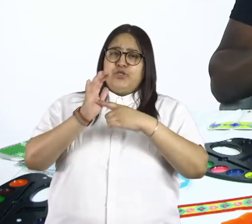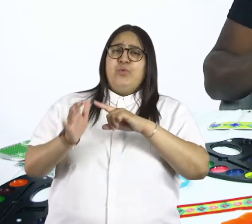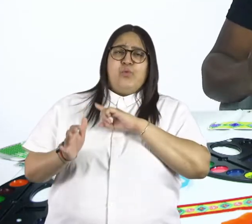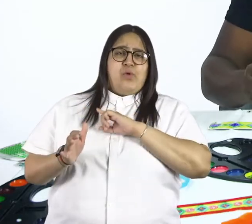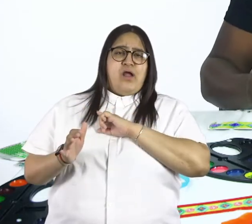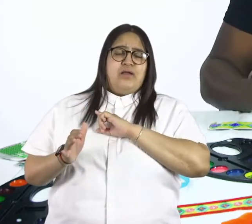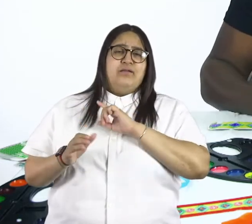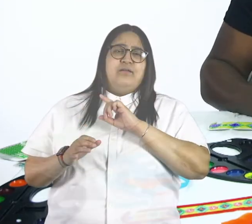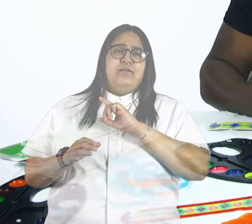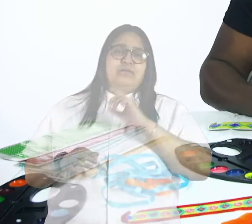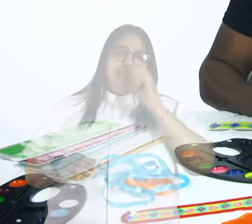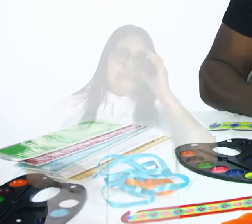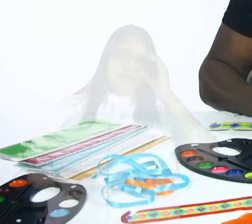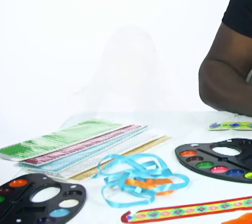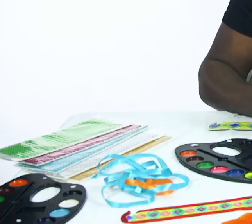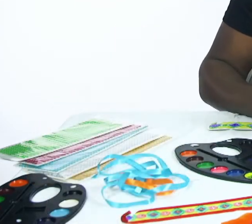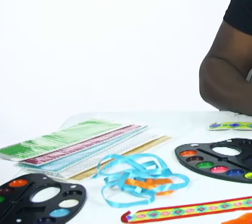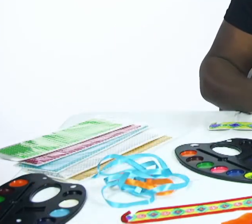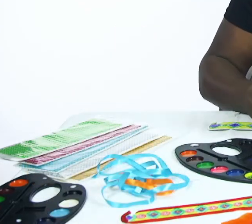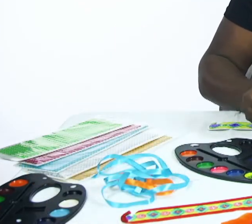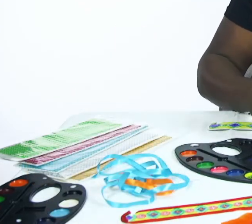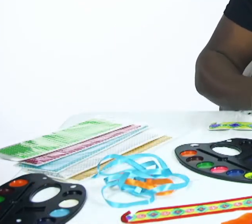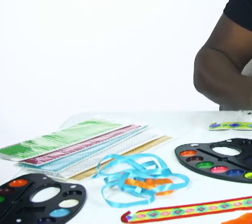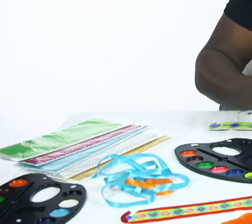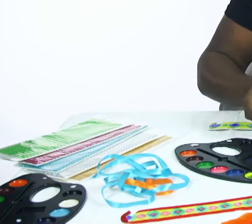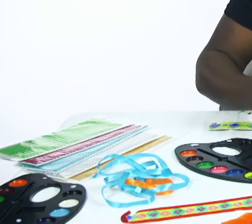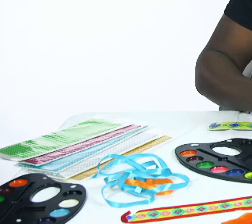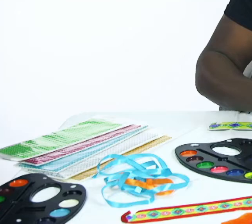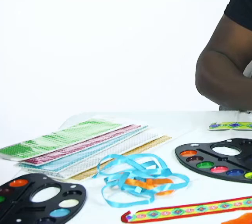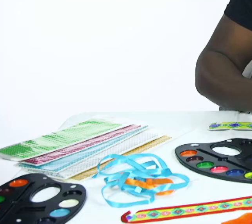up glitter. So we're going to grab a bit.